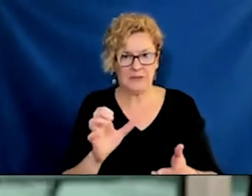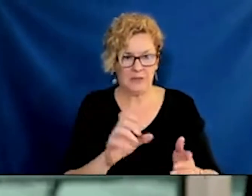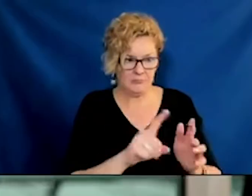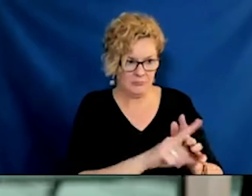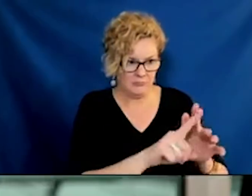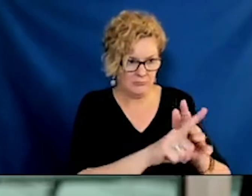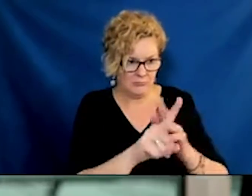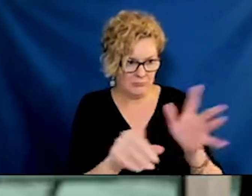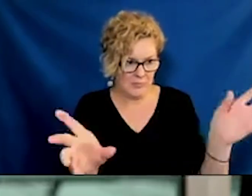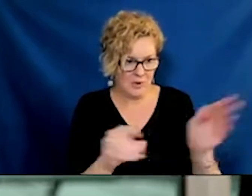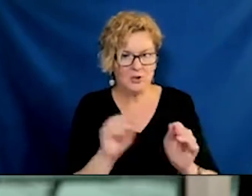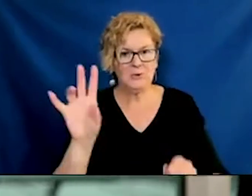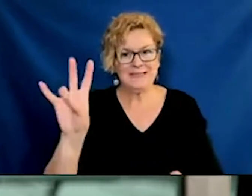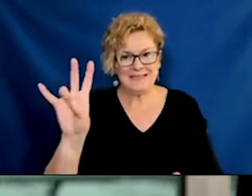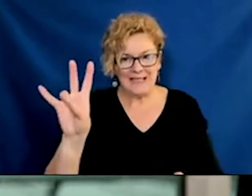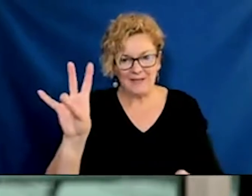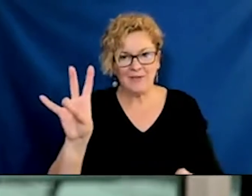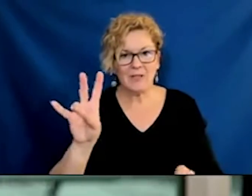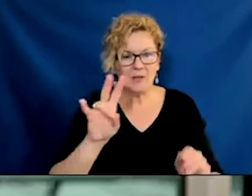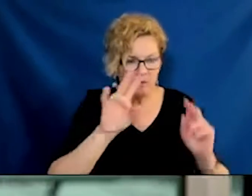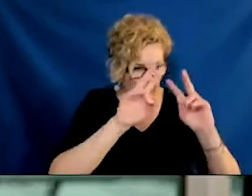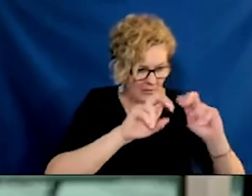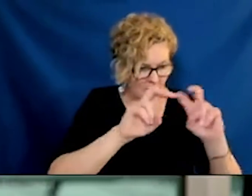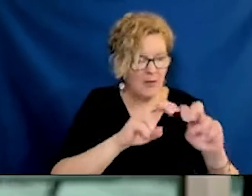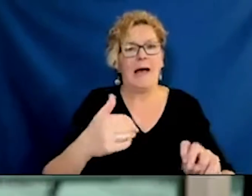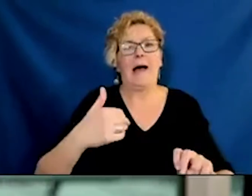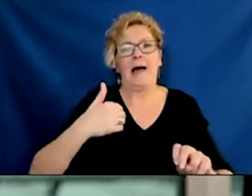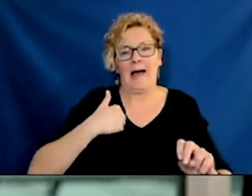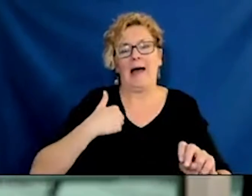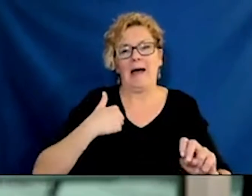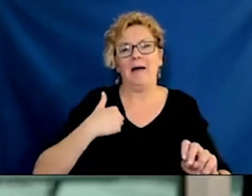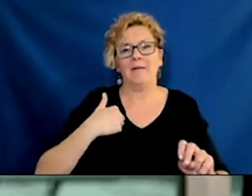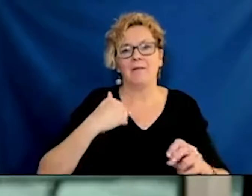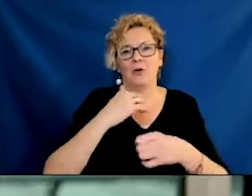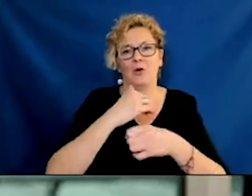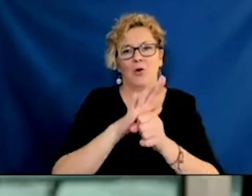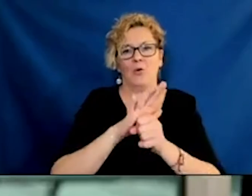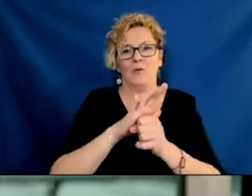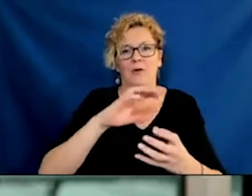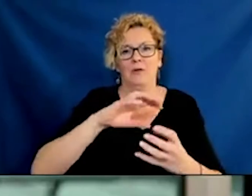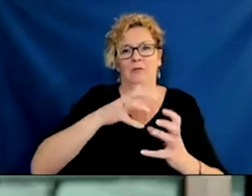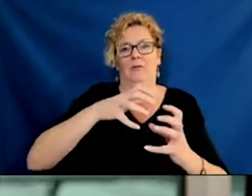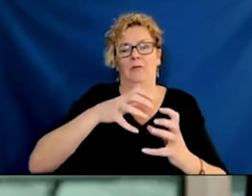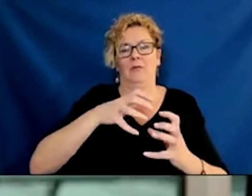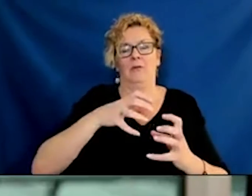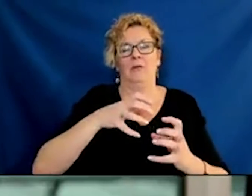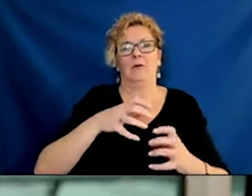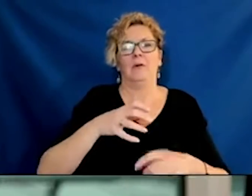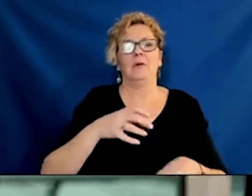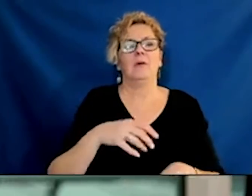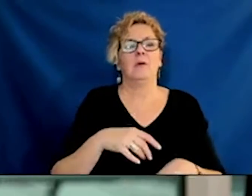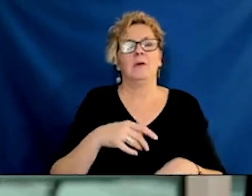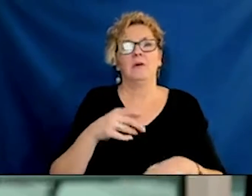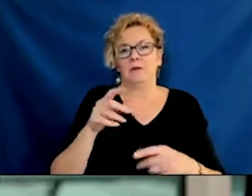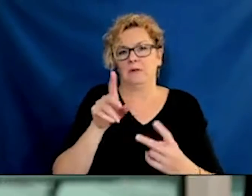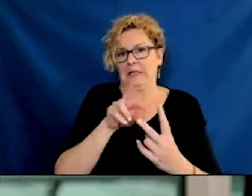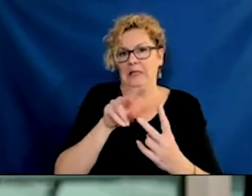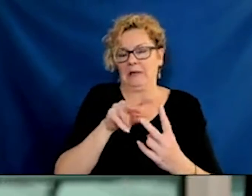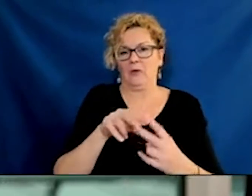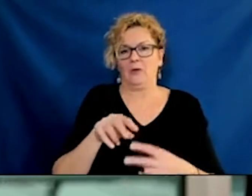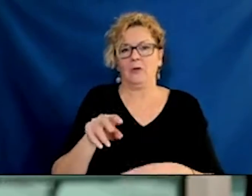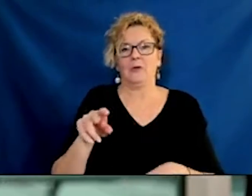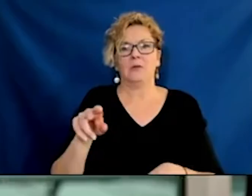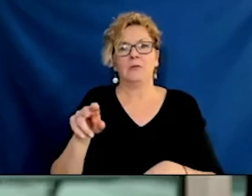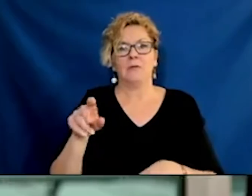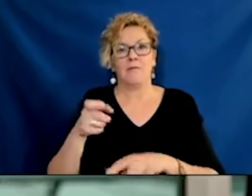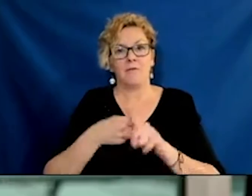have a number of measures that we're doing to try and understand the variants in our community. And part of that is